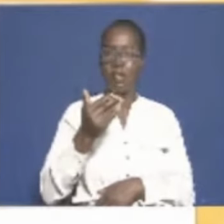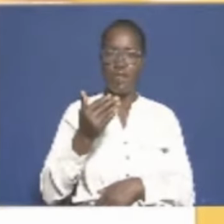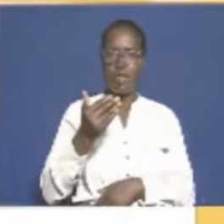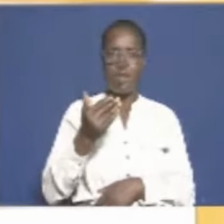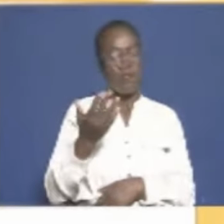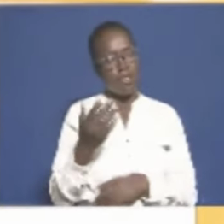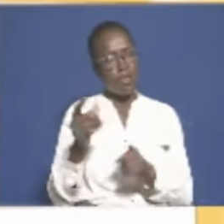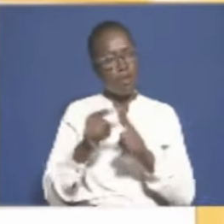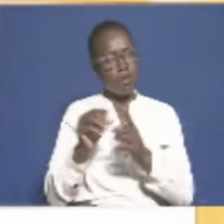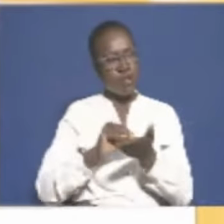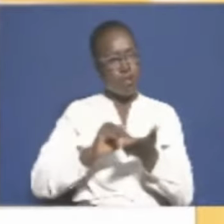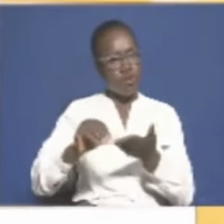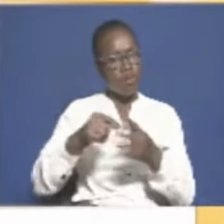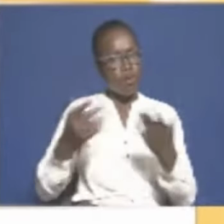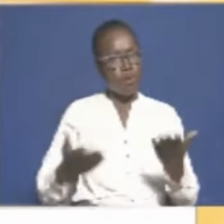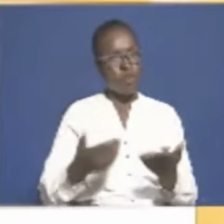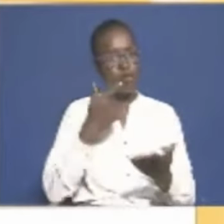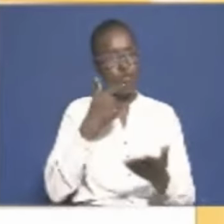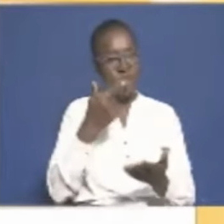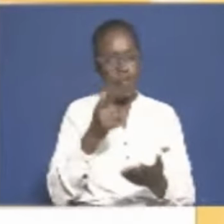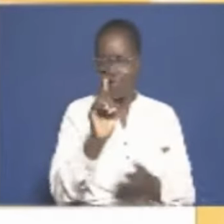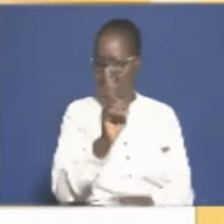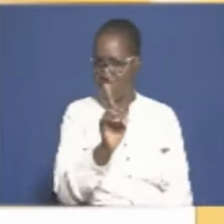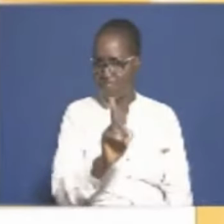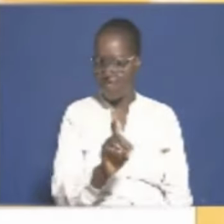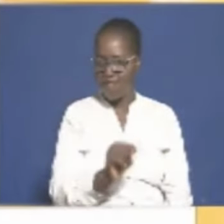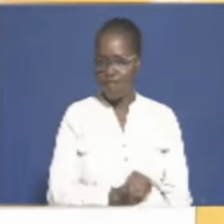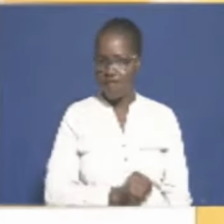remove from what you have said.